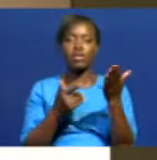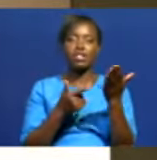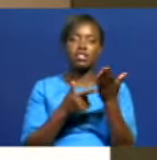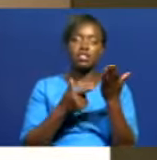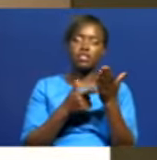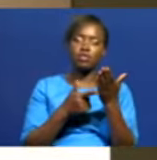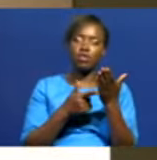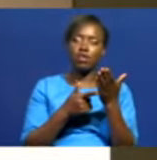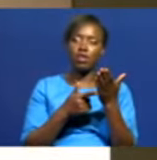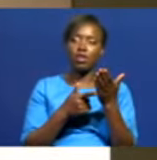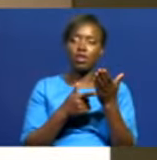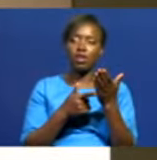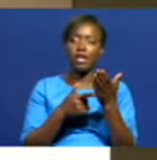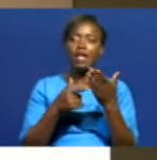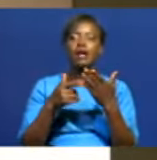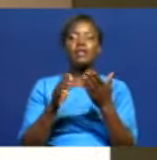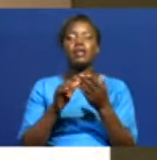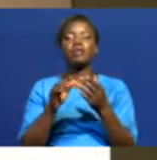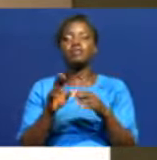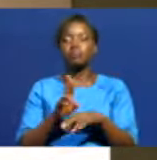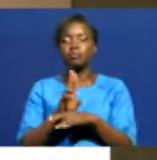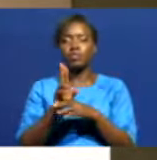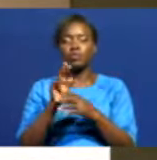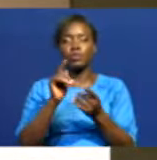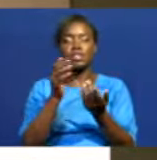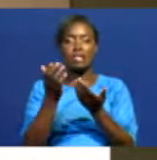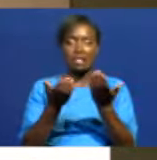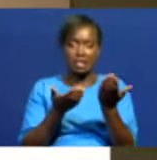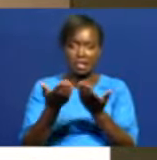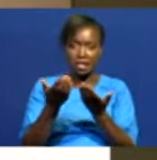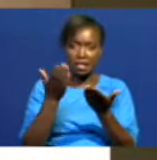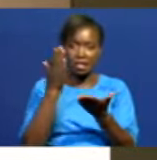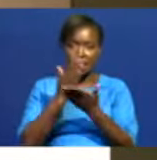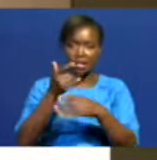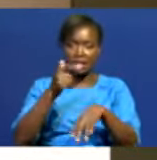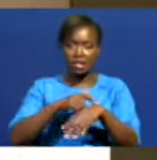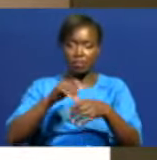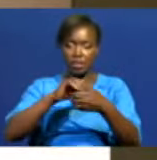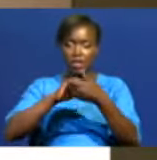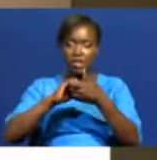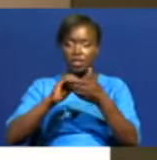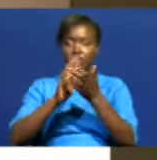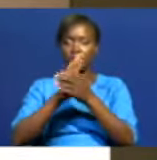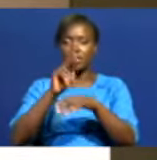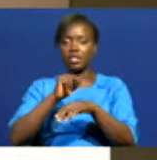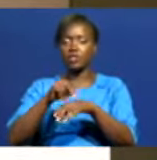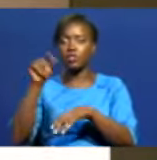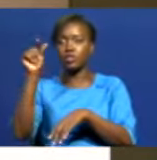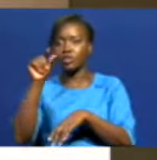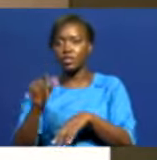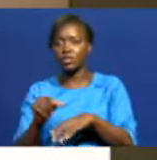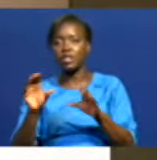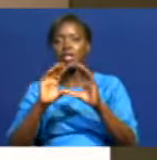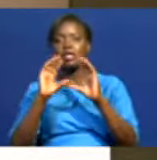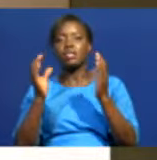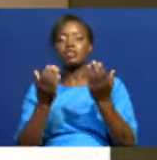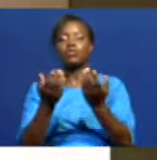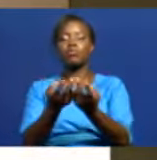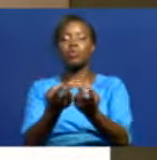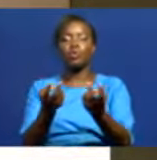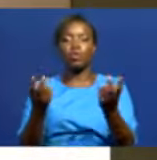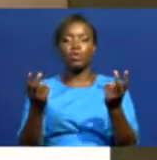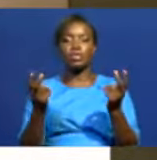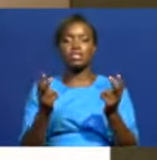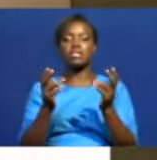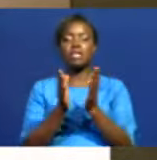diplomacy, where we transact in real time, engage with the national, regional, and global audiences,